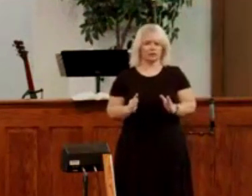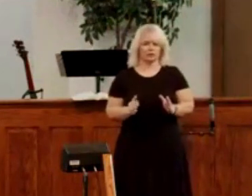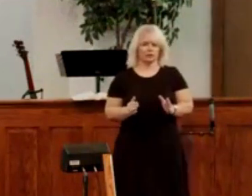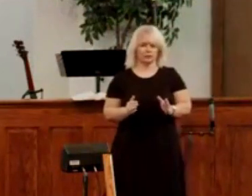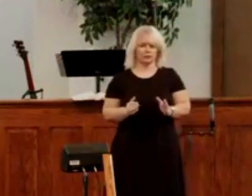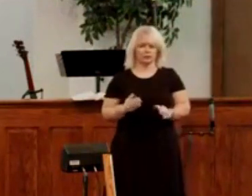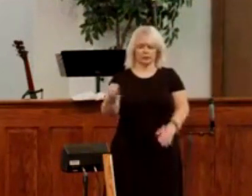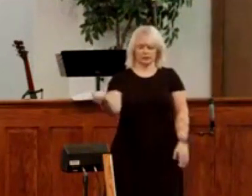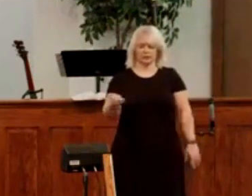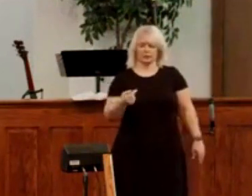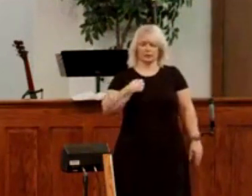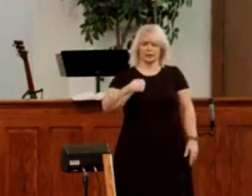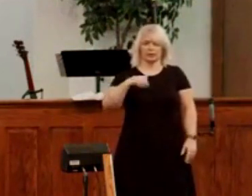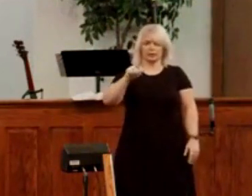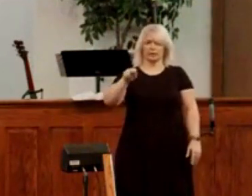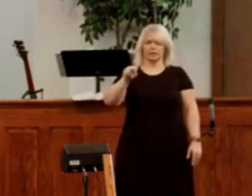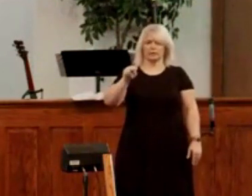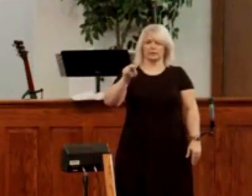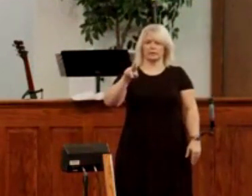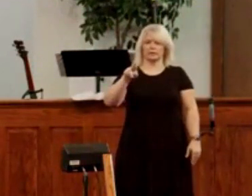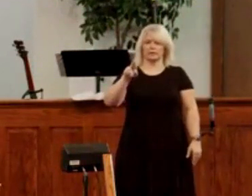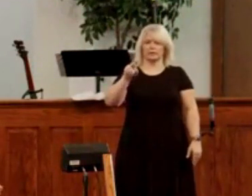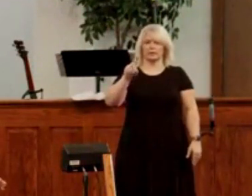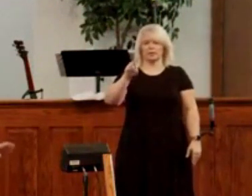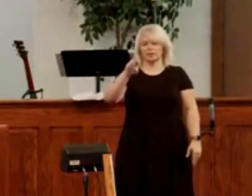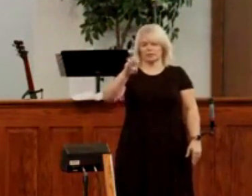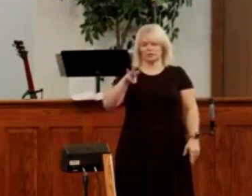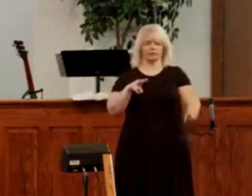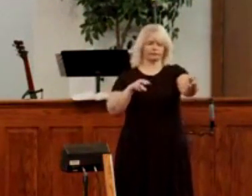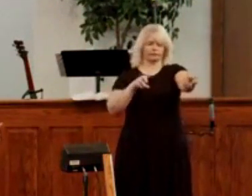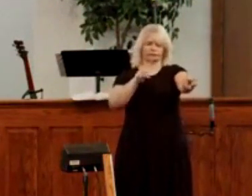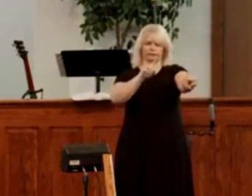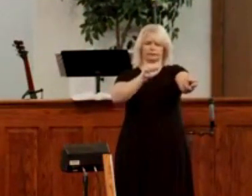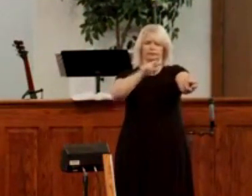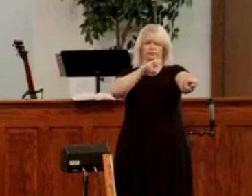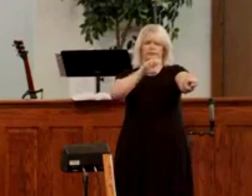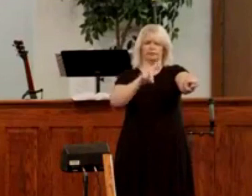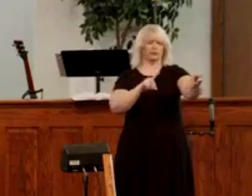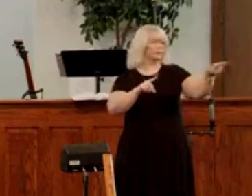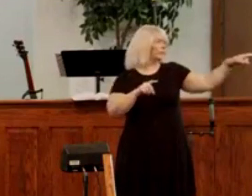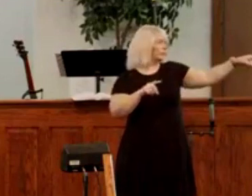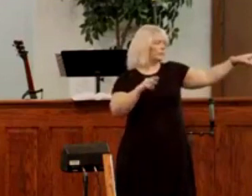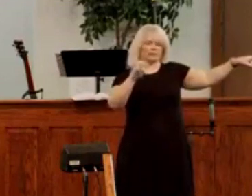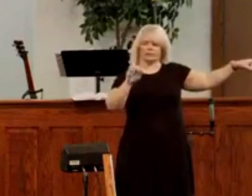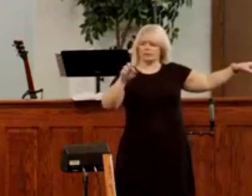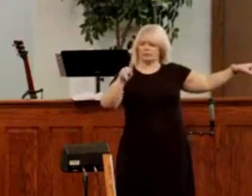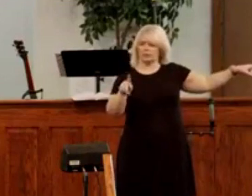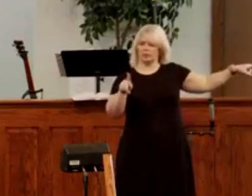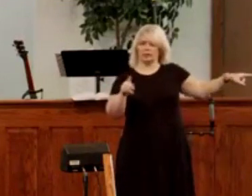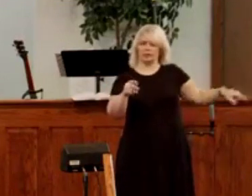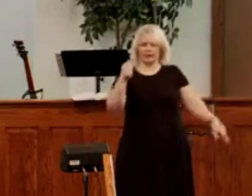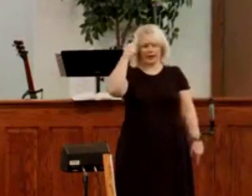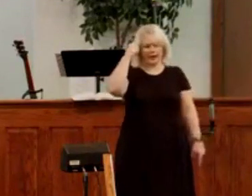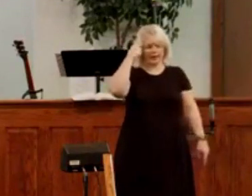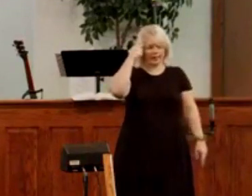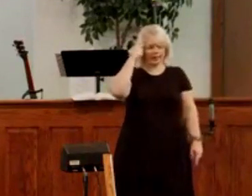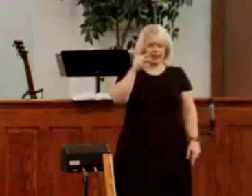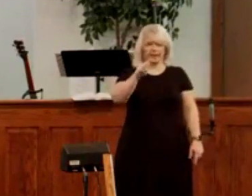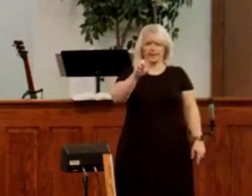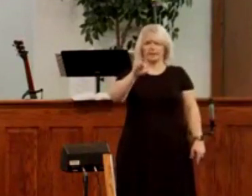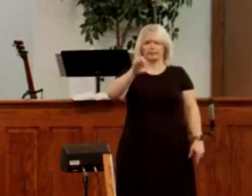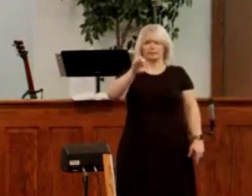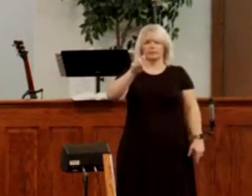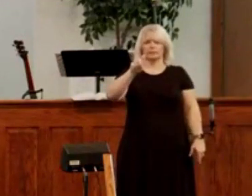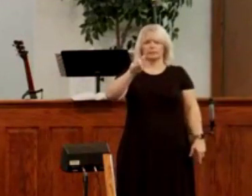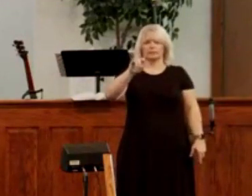just introduce ourselves. I'm Andrew, our associate pastor. This is David, our senior pastor, Mark, our youth pastor, and I believe Meredith's in the back. But